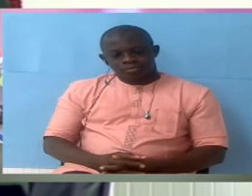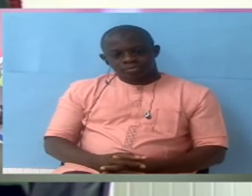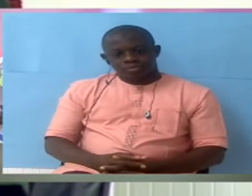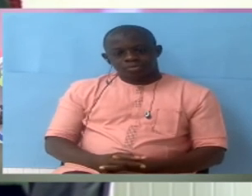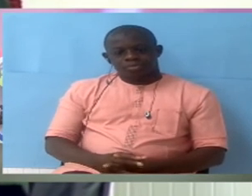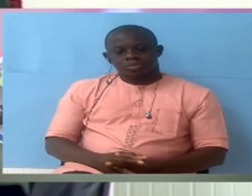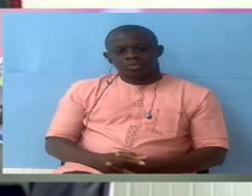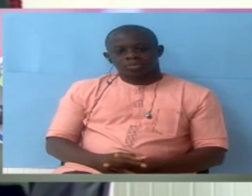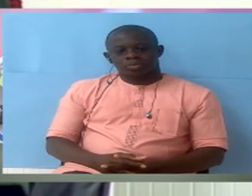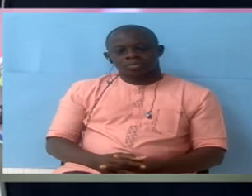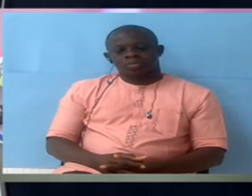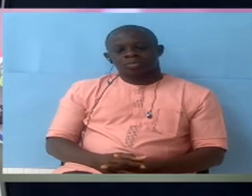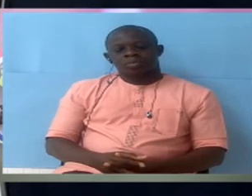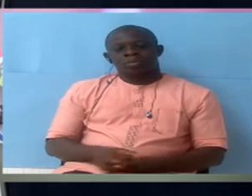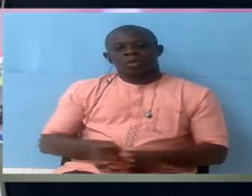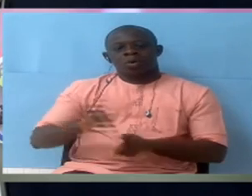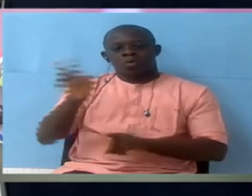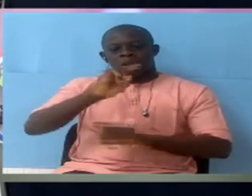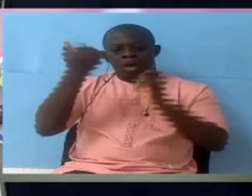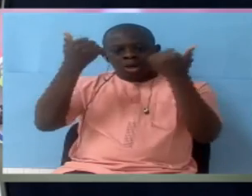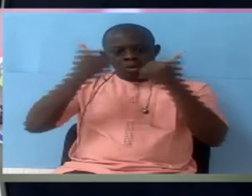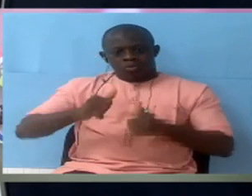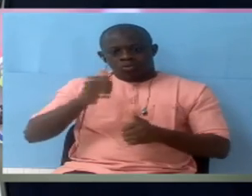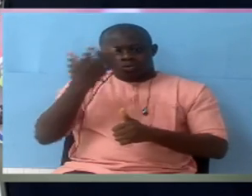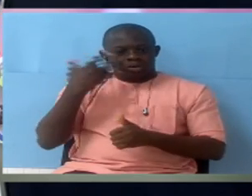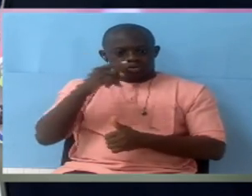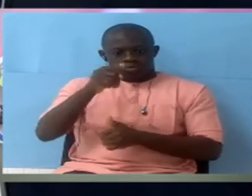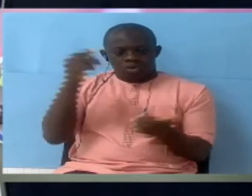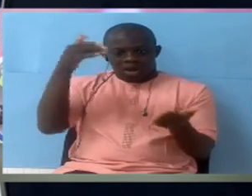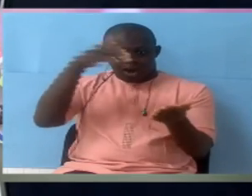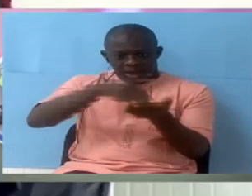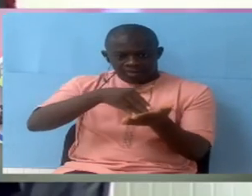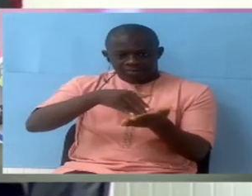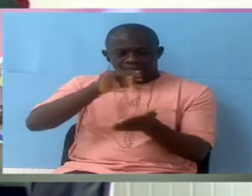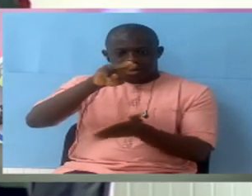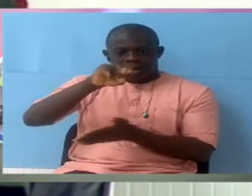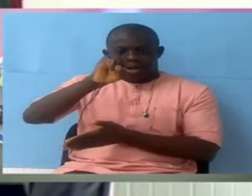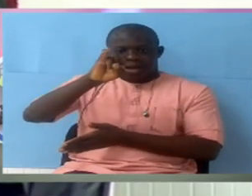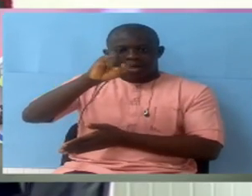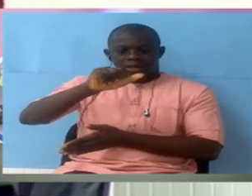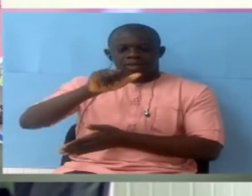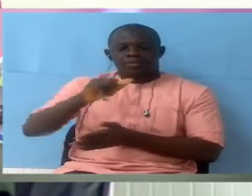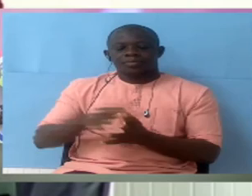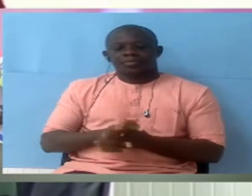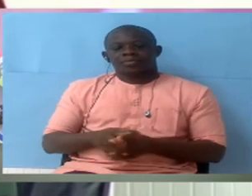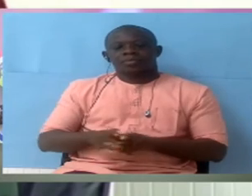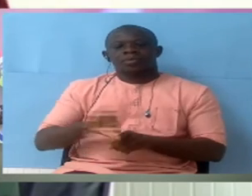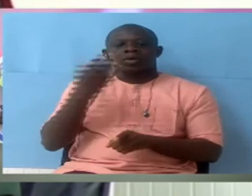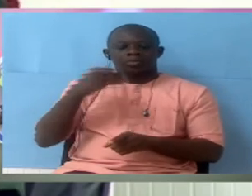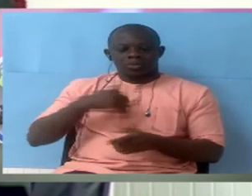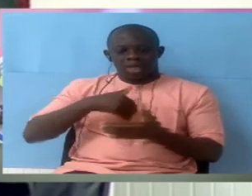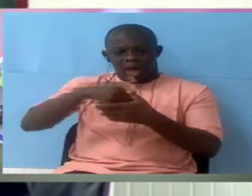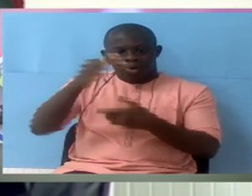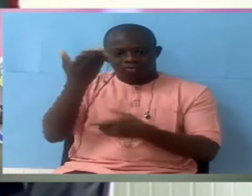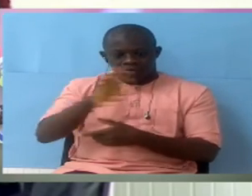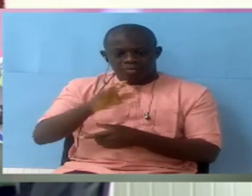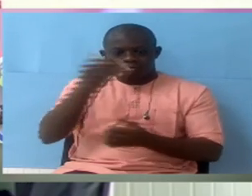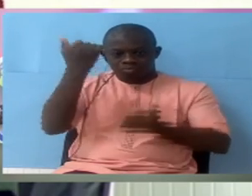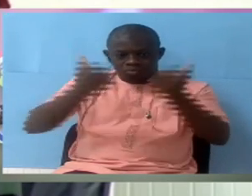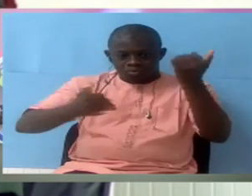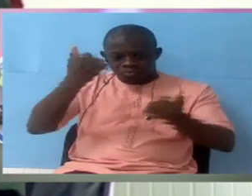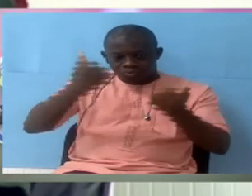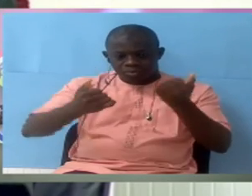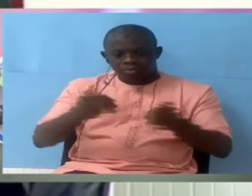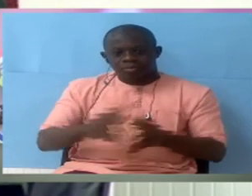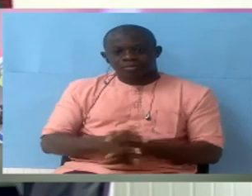What happened when you arrived at the NIA? Lana xew bi ngeen agé NIA. As I disembarked from the vehicle. Ba ma